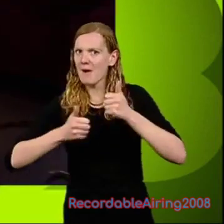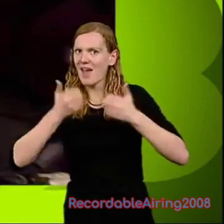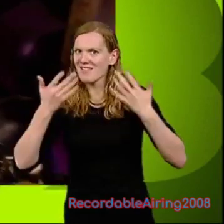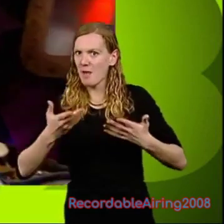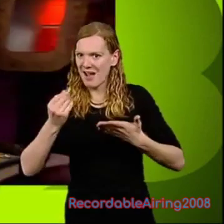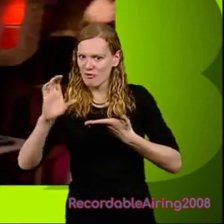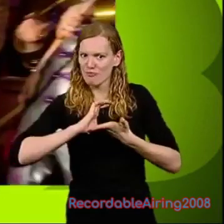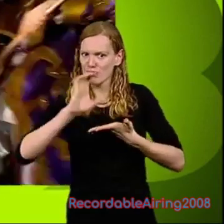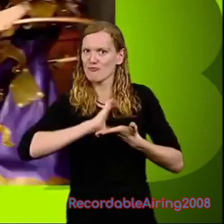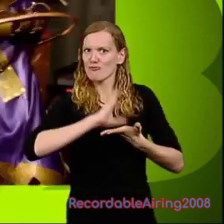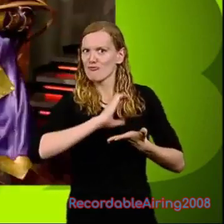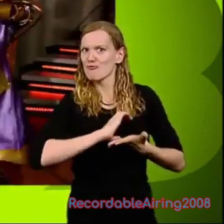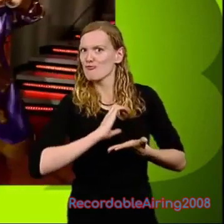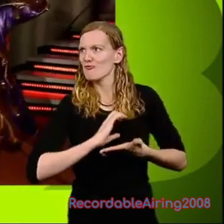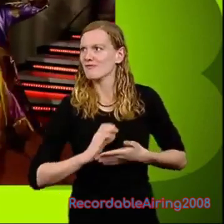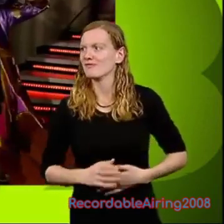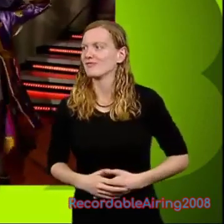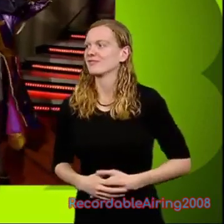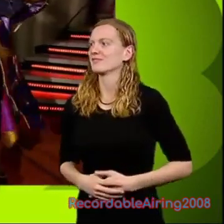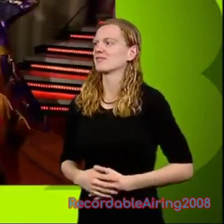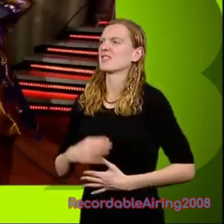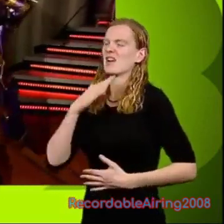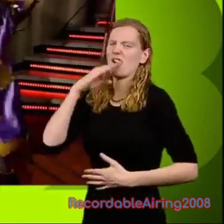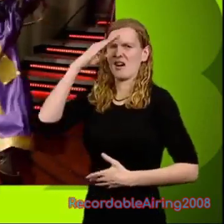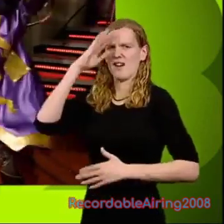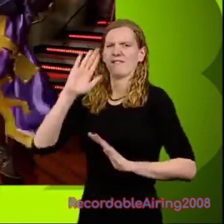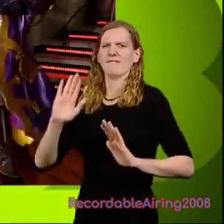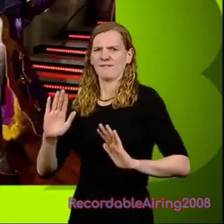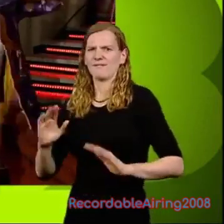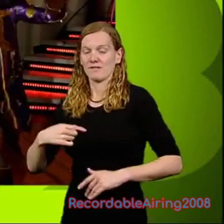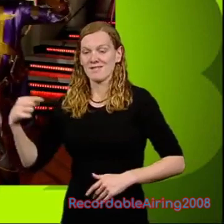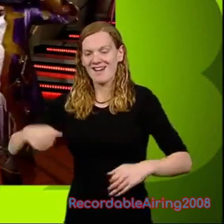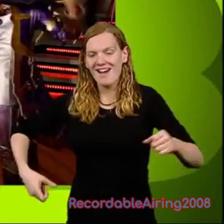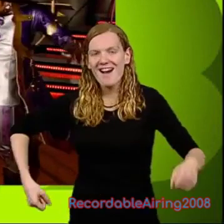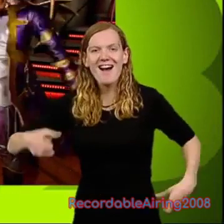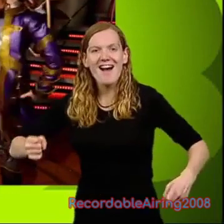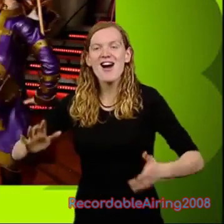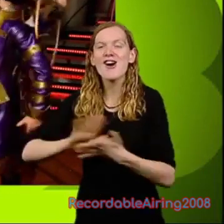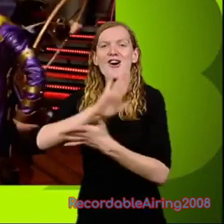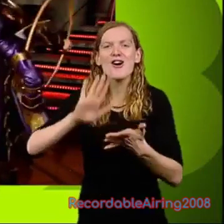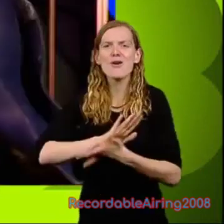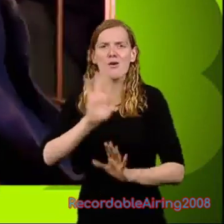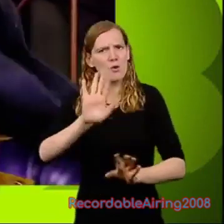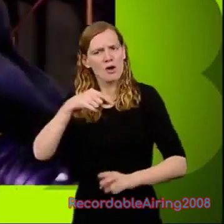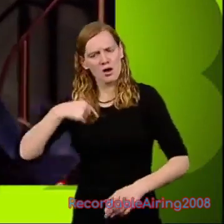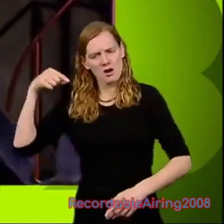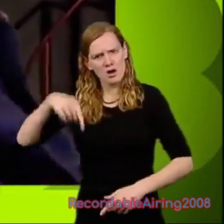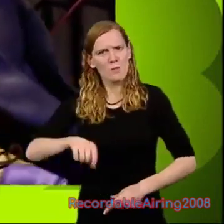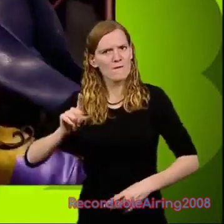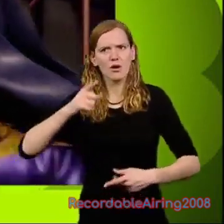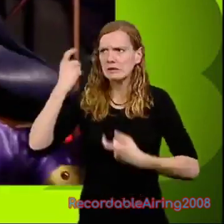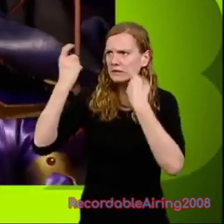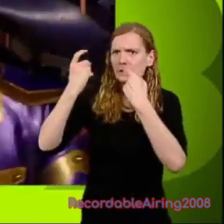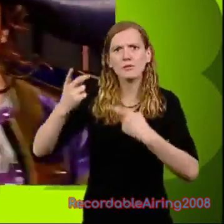Enough of this kerfuffle. We're not here to hula. We're here to find music. And we've already